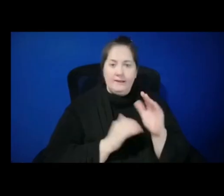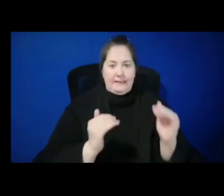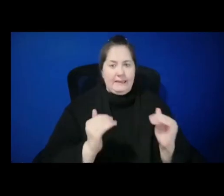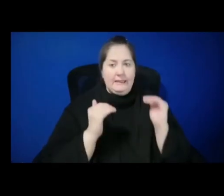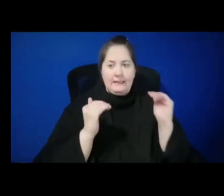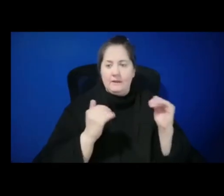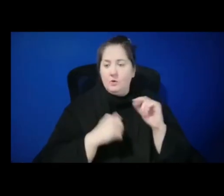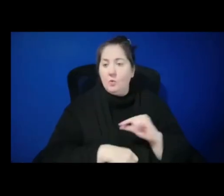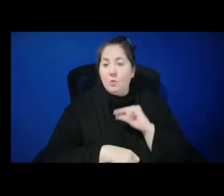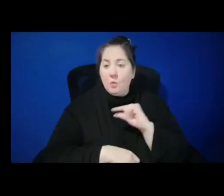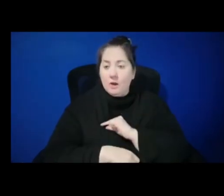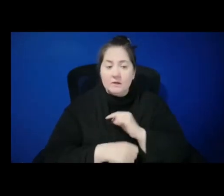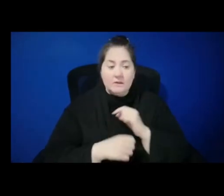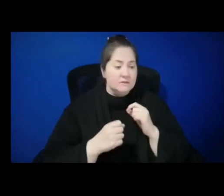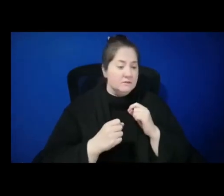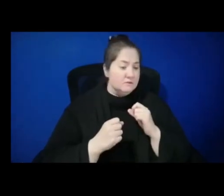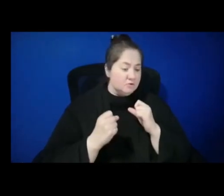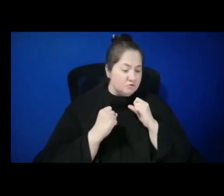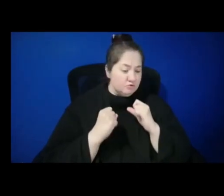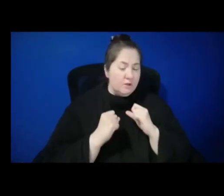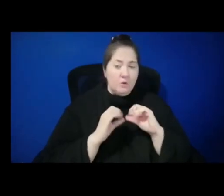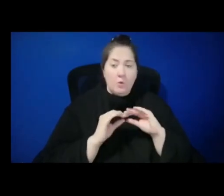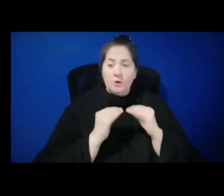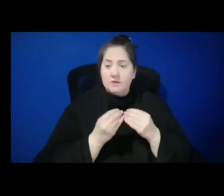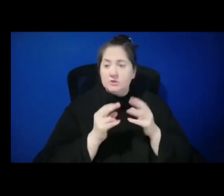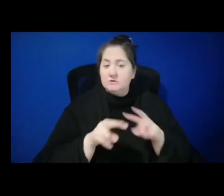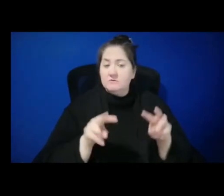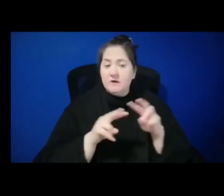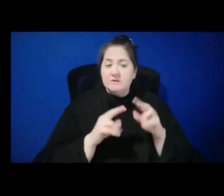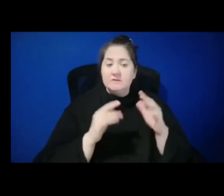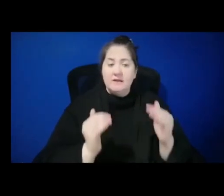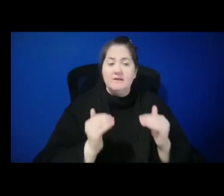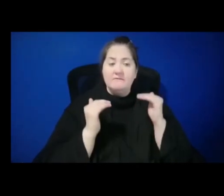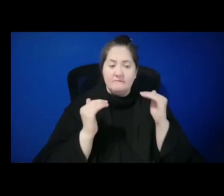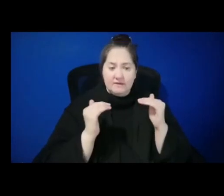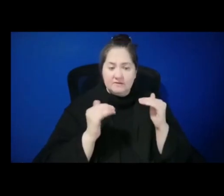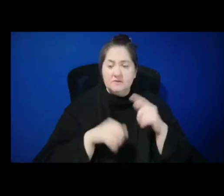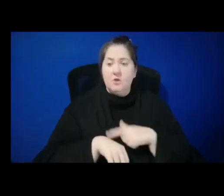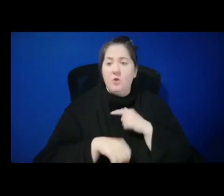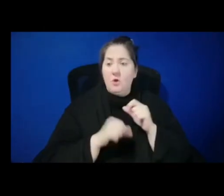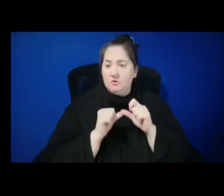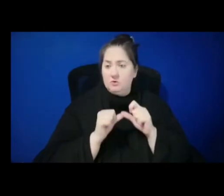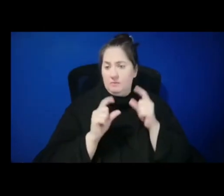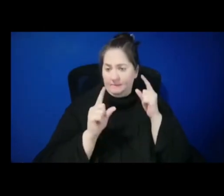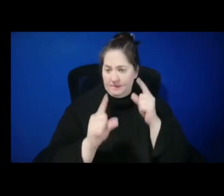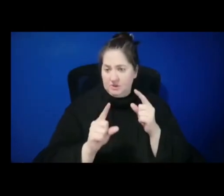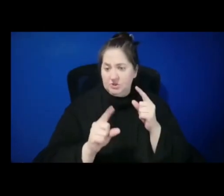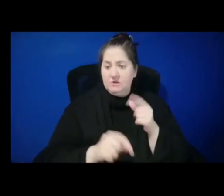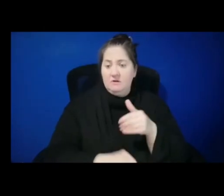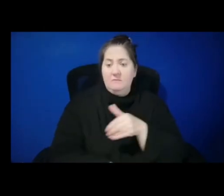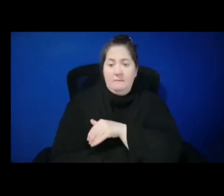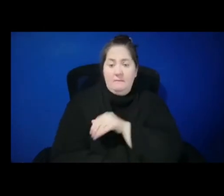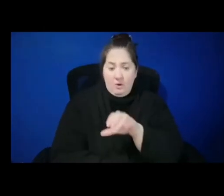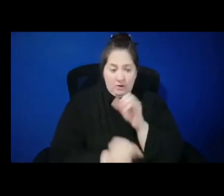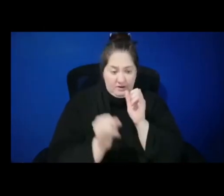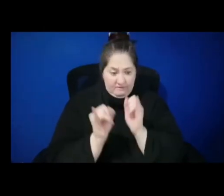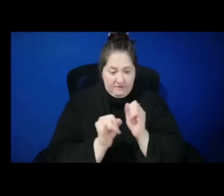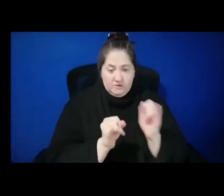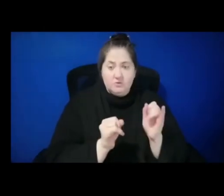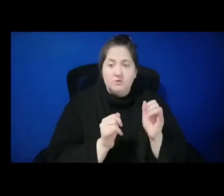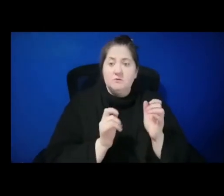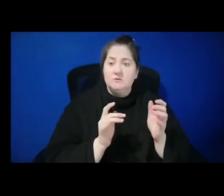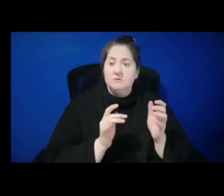quality, strengthens organizational values, and advances a long-term mission of empowering our individuals